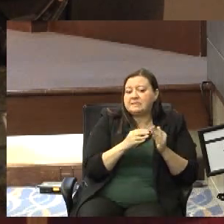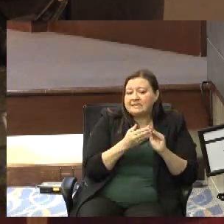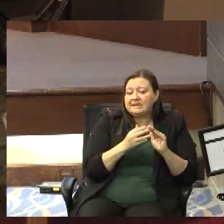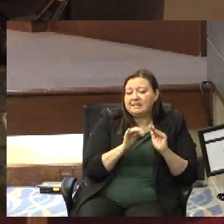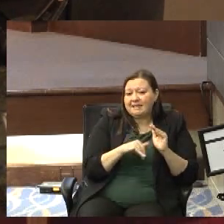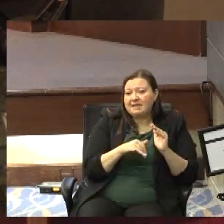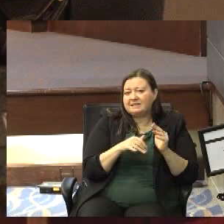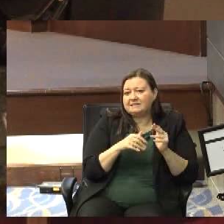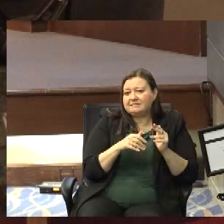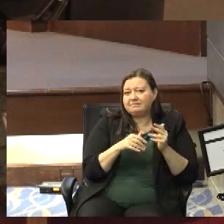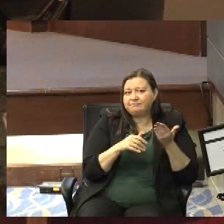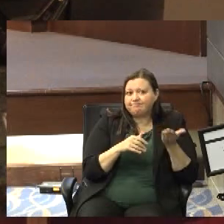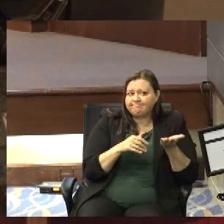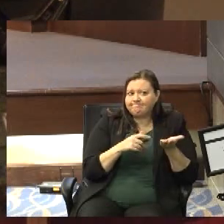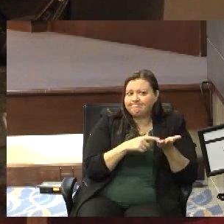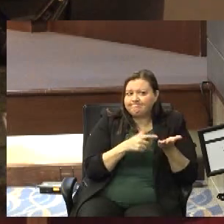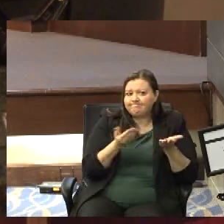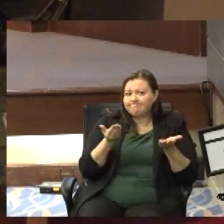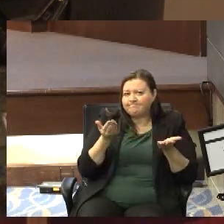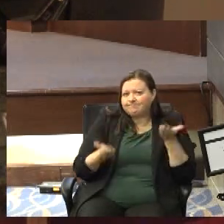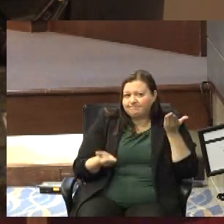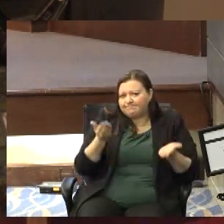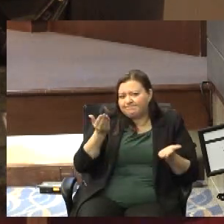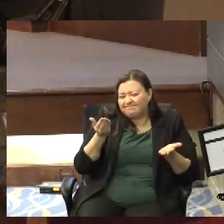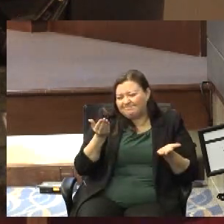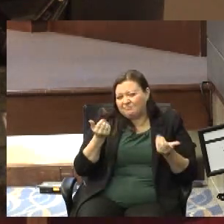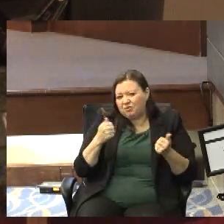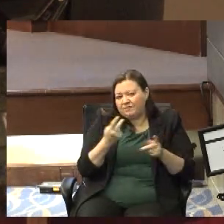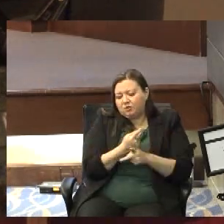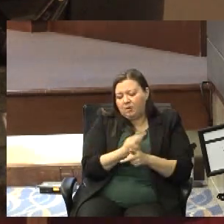the weight, the balance we're trying to figure out here.